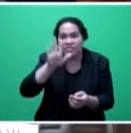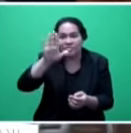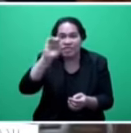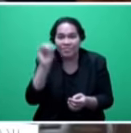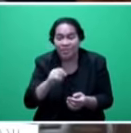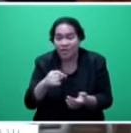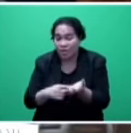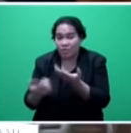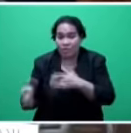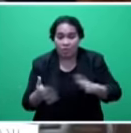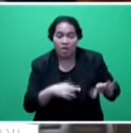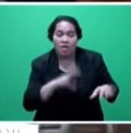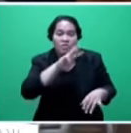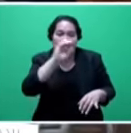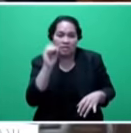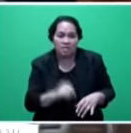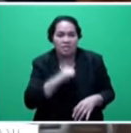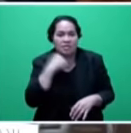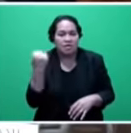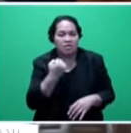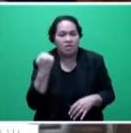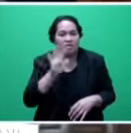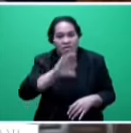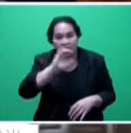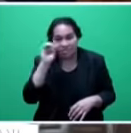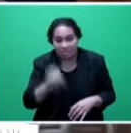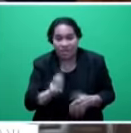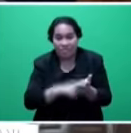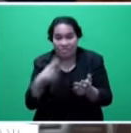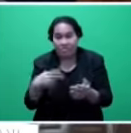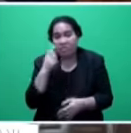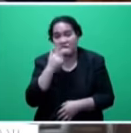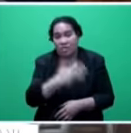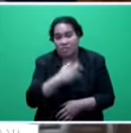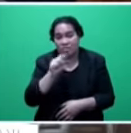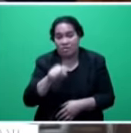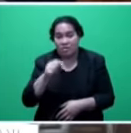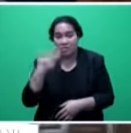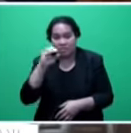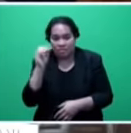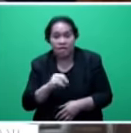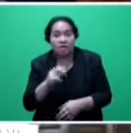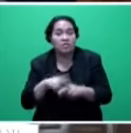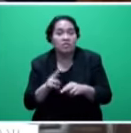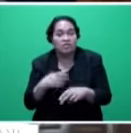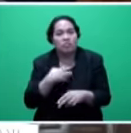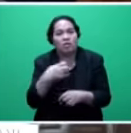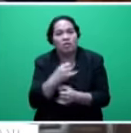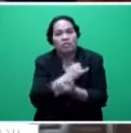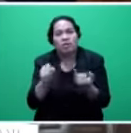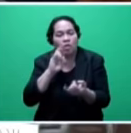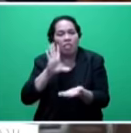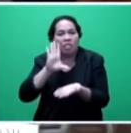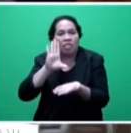Tonga 3%, Samoa 5%, and Vanuatu 9.9%, Fiji is doomed to contract by much more,